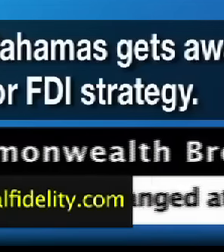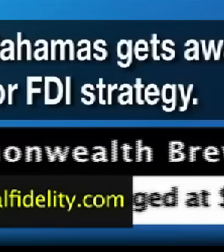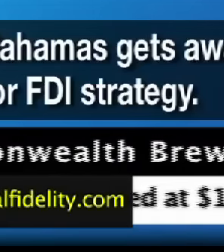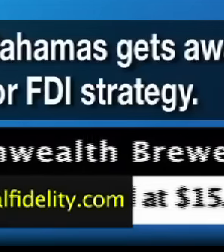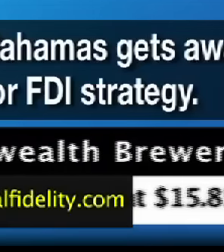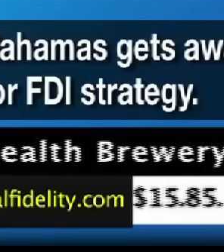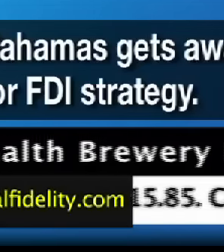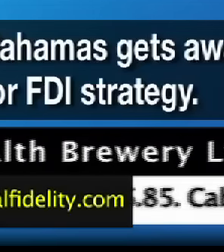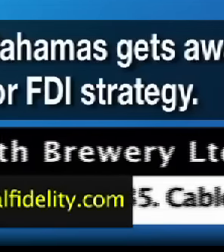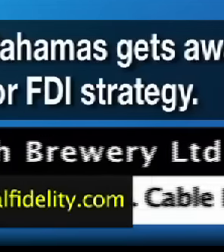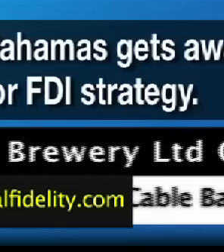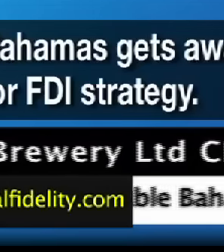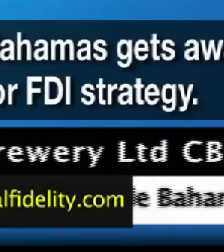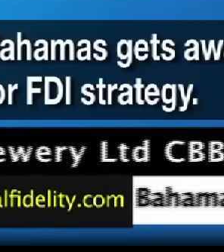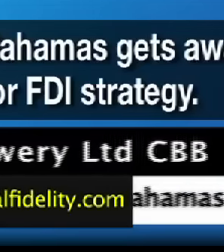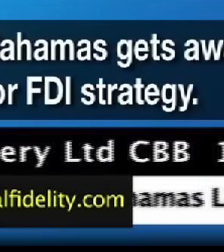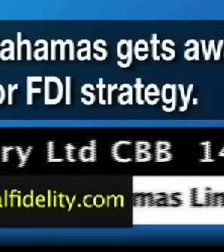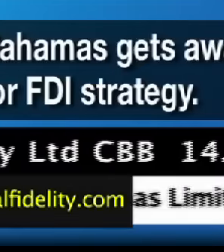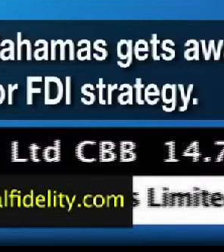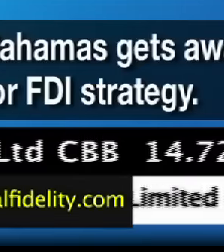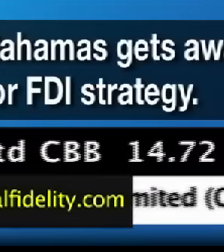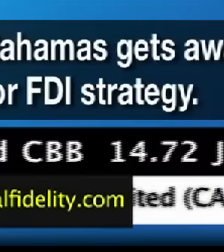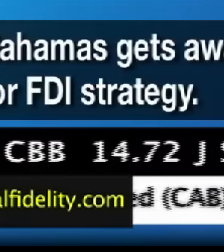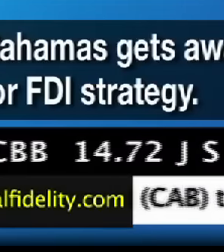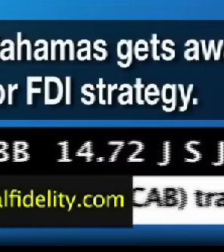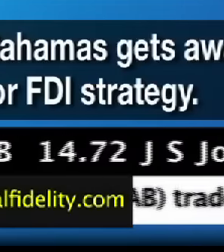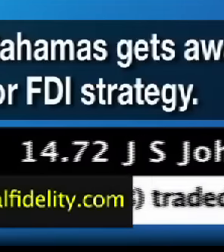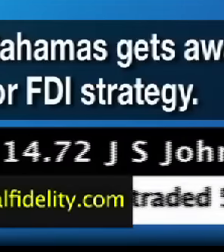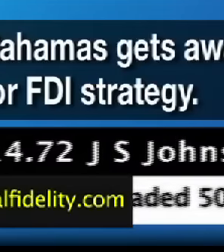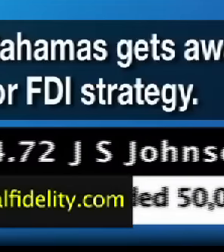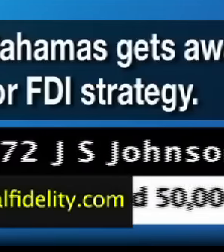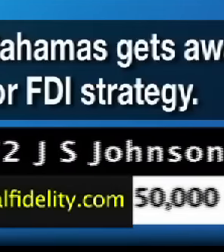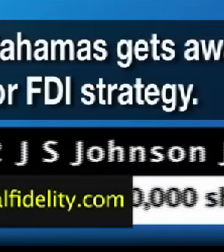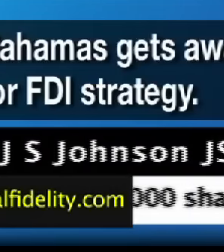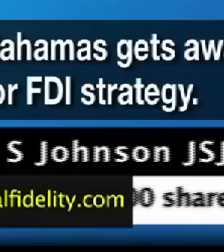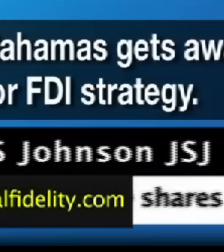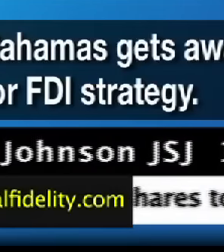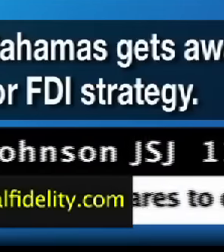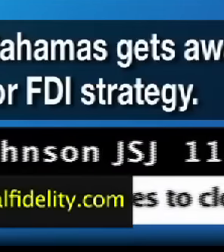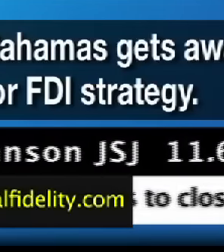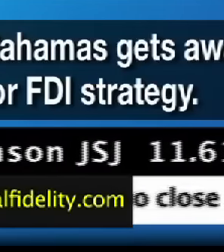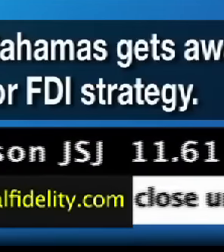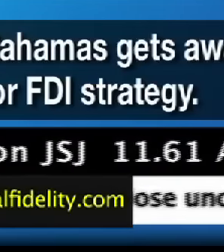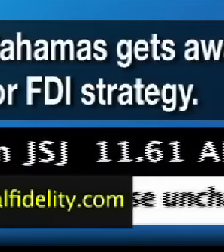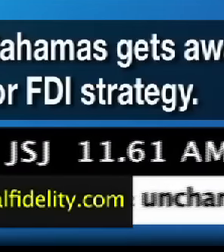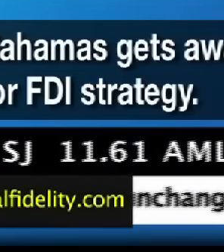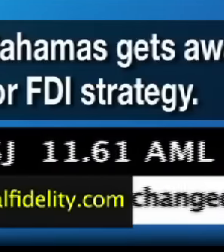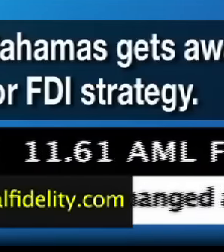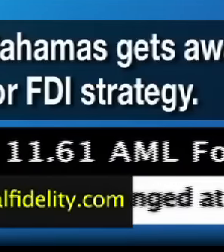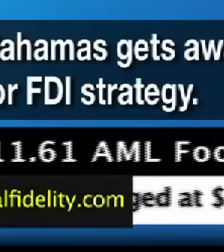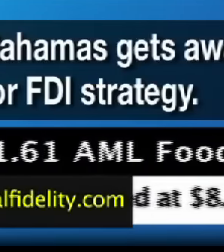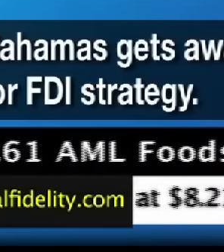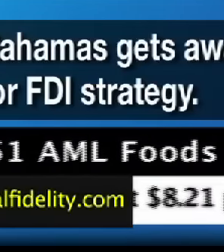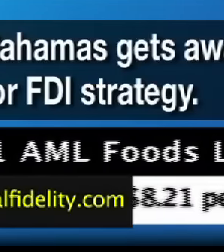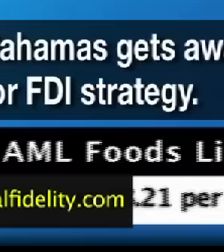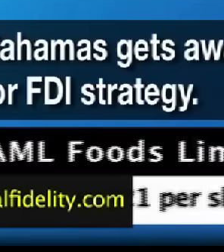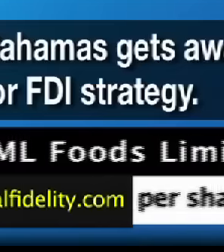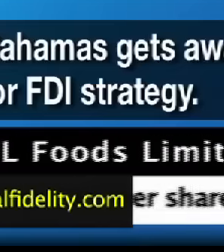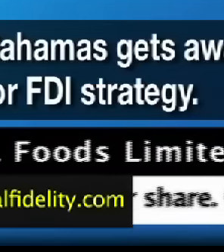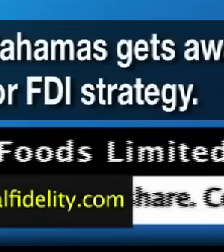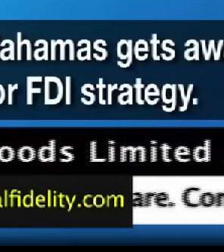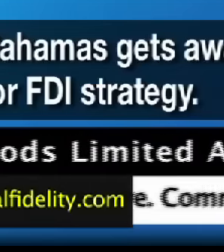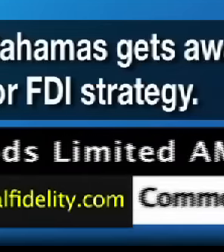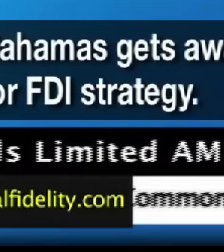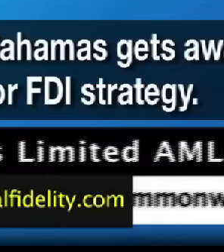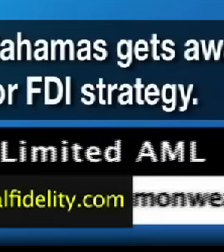Financial Times FDI magazine in London, England. Minister of Finance, Prime Minister the Right Honorable Perry Christie, delivered the keynote address at